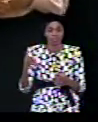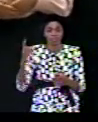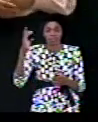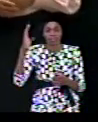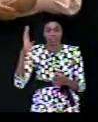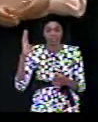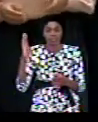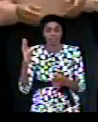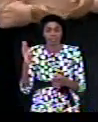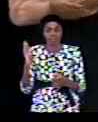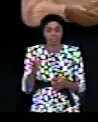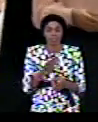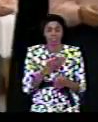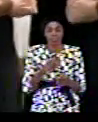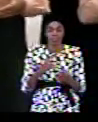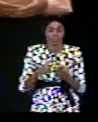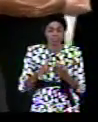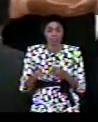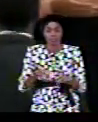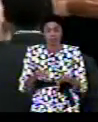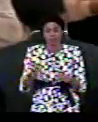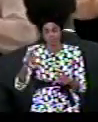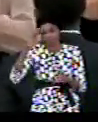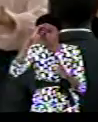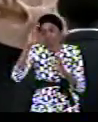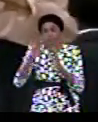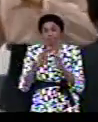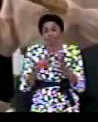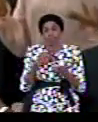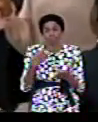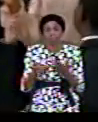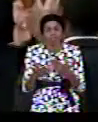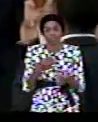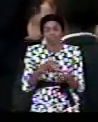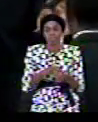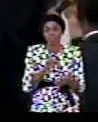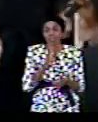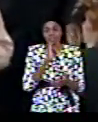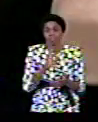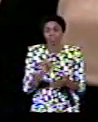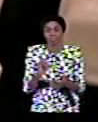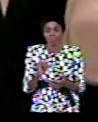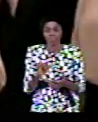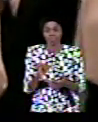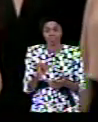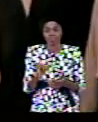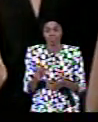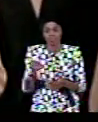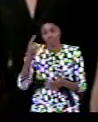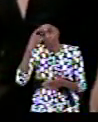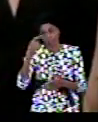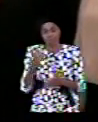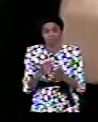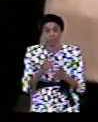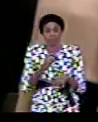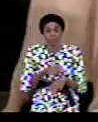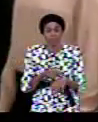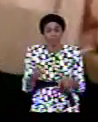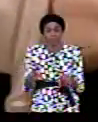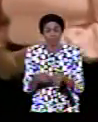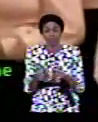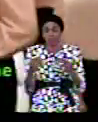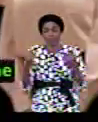of God and do His will, whatever it is. For such a time